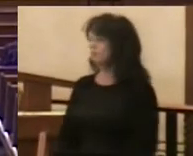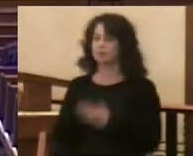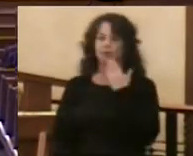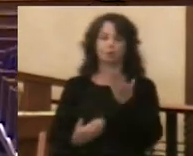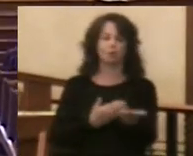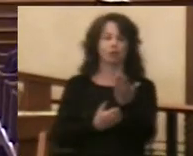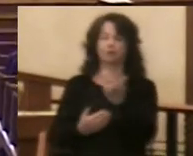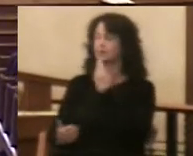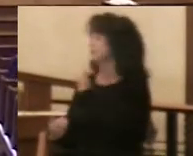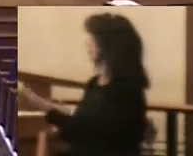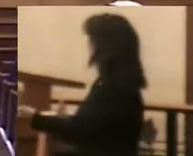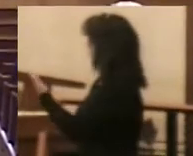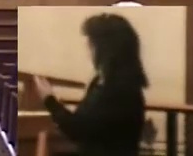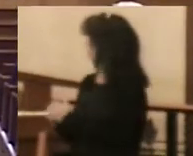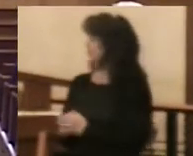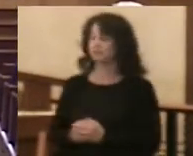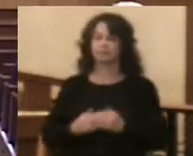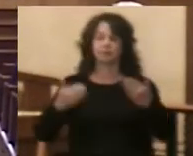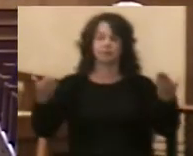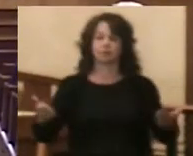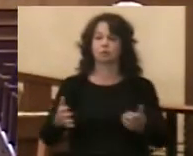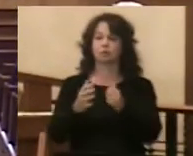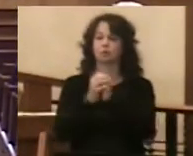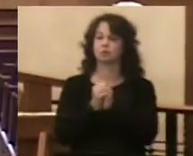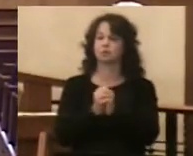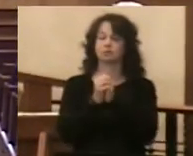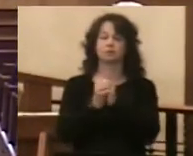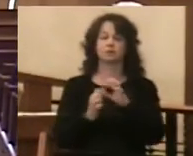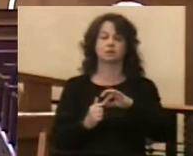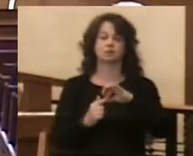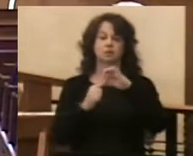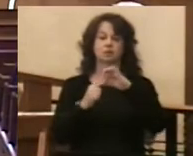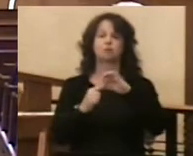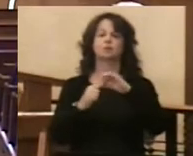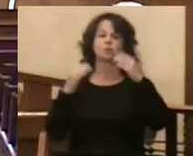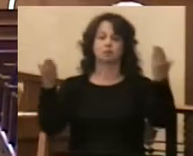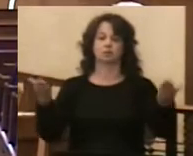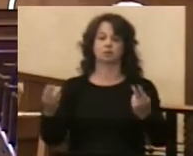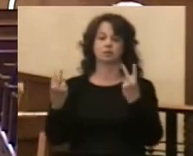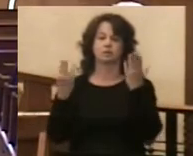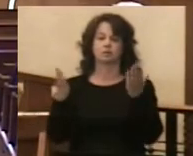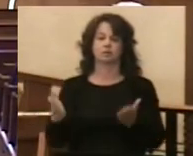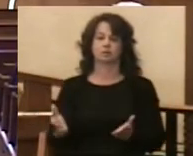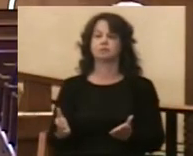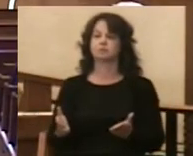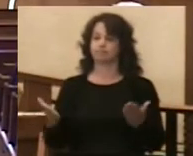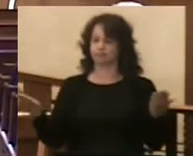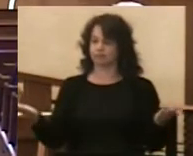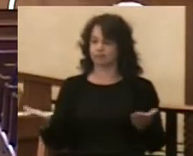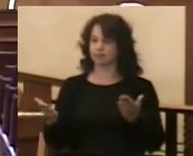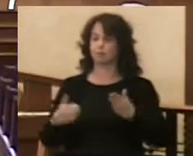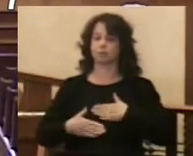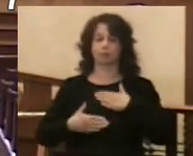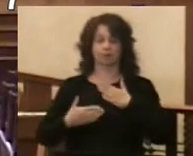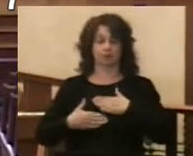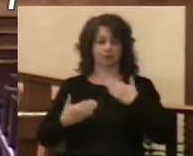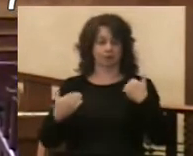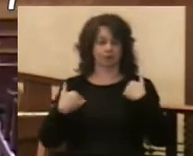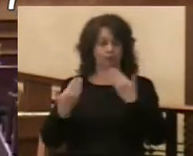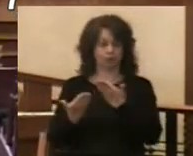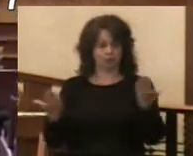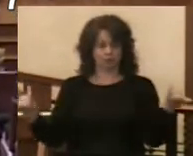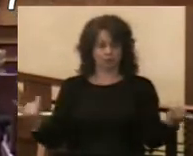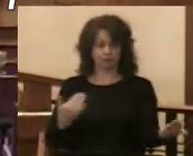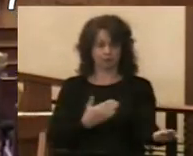Good morning. Good morning. Welcome to worship and a special welcome to visitors and guests among us. A joy to have you here this